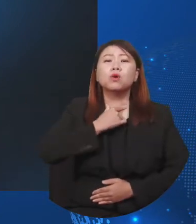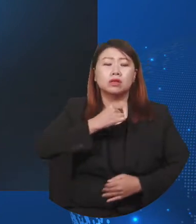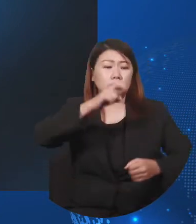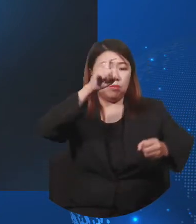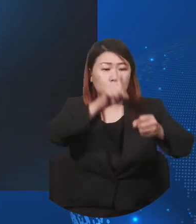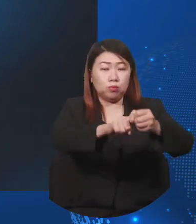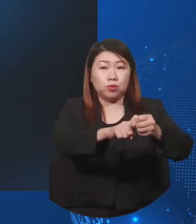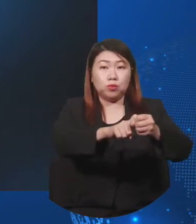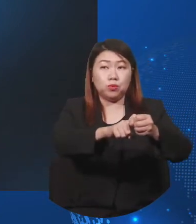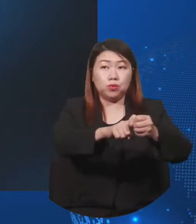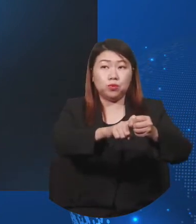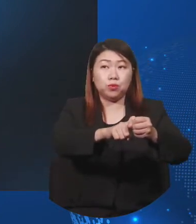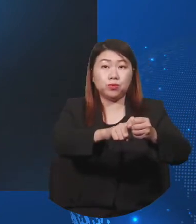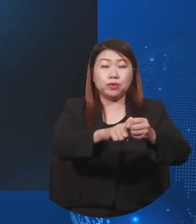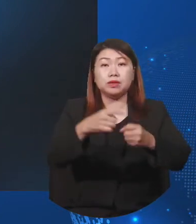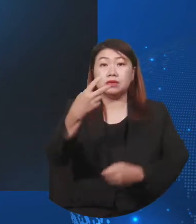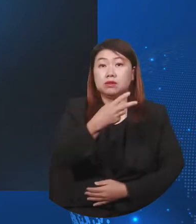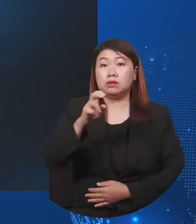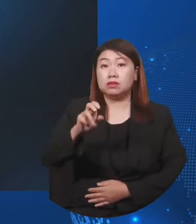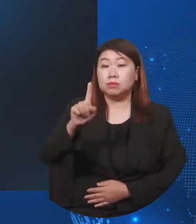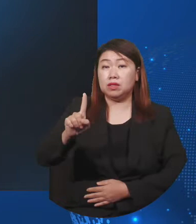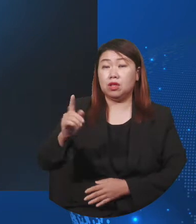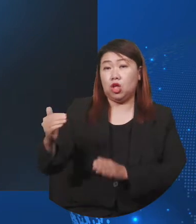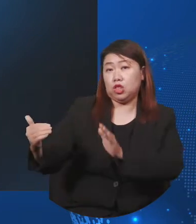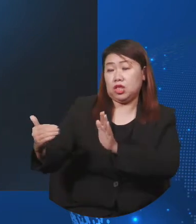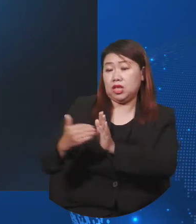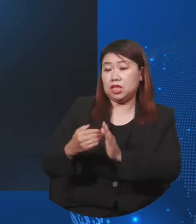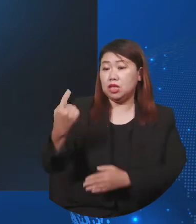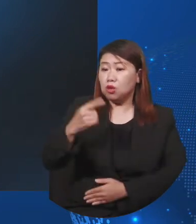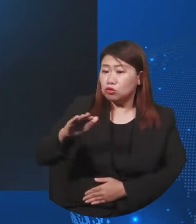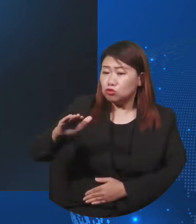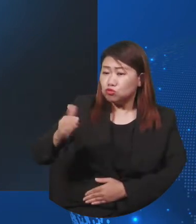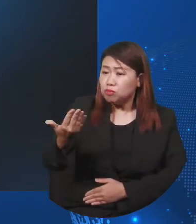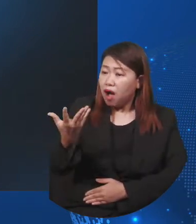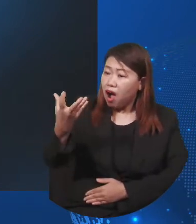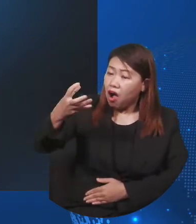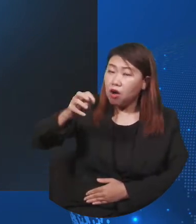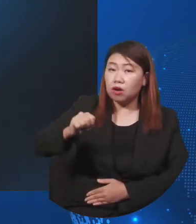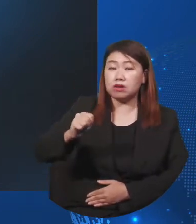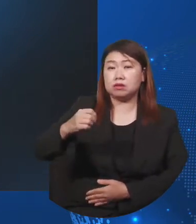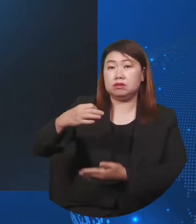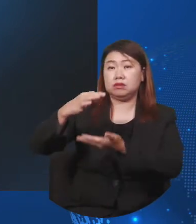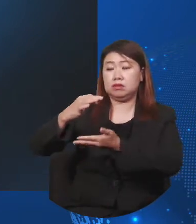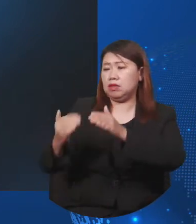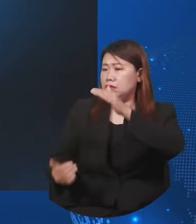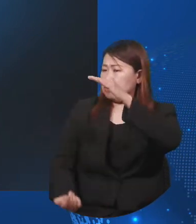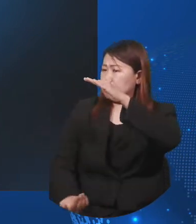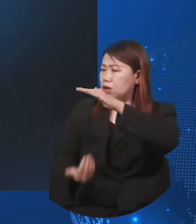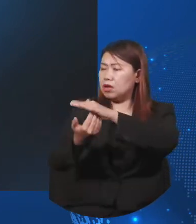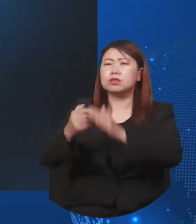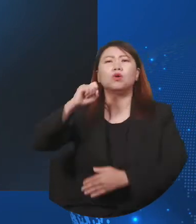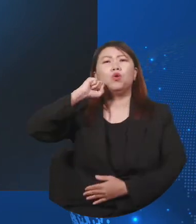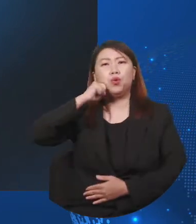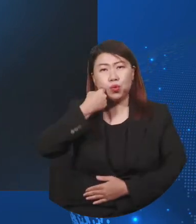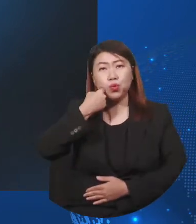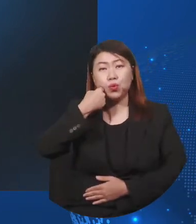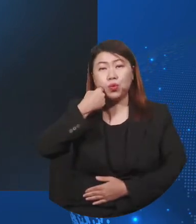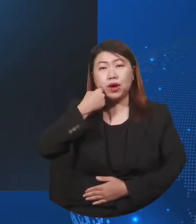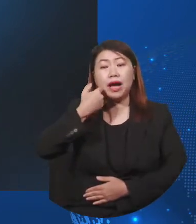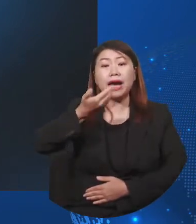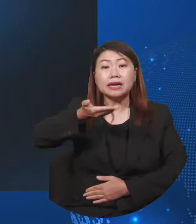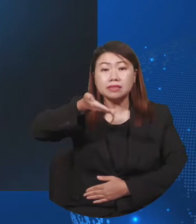in 2021. However, we also know this is associated with the increase in the form of loans. So